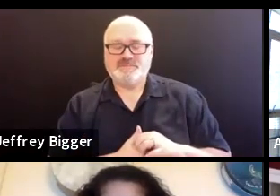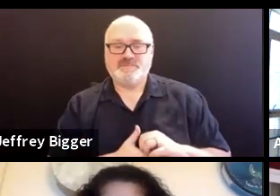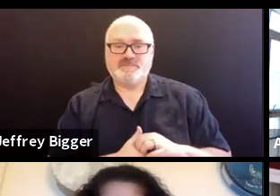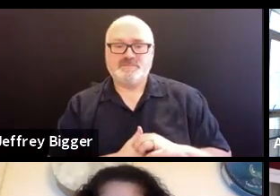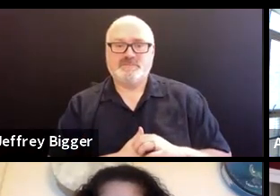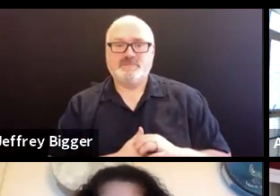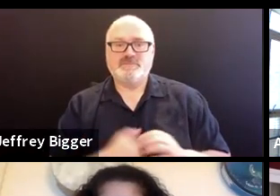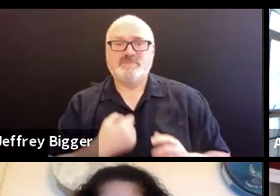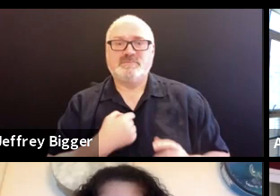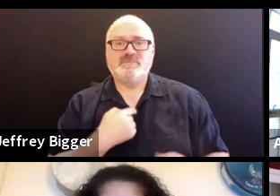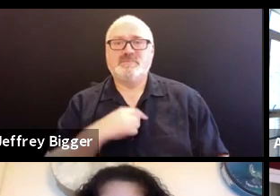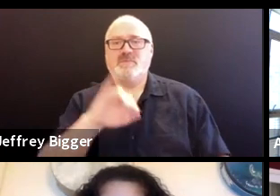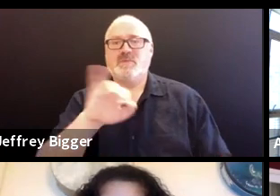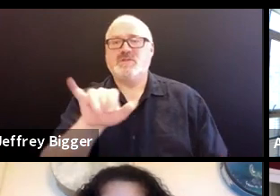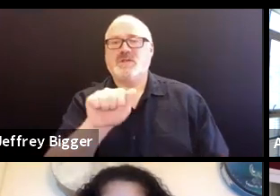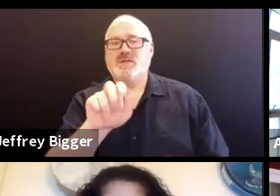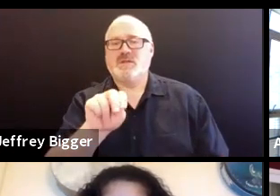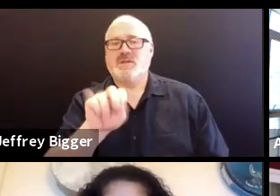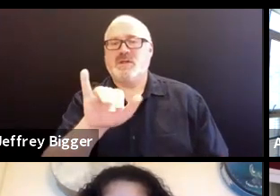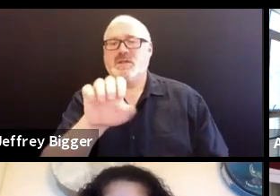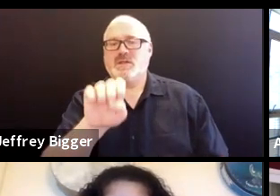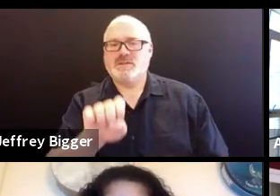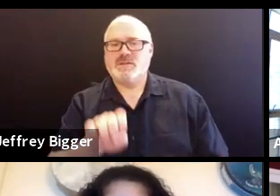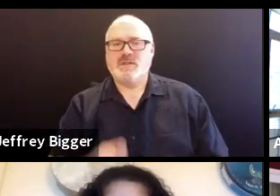Michelle, this is Janice. Are these